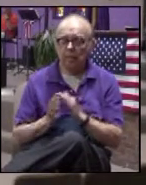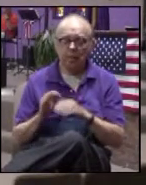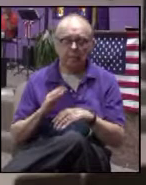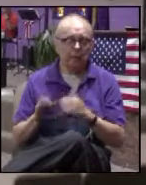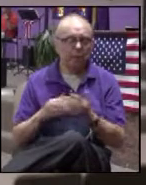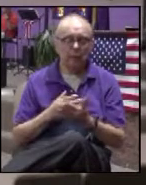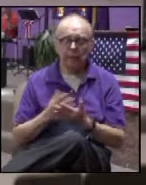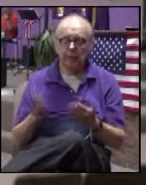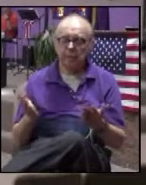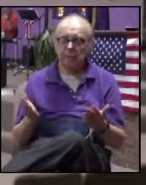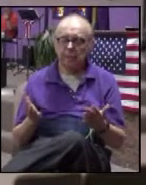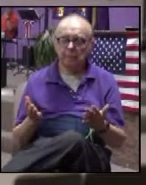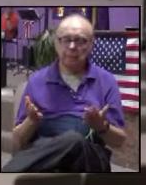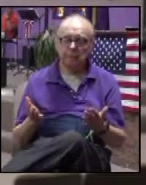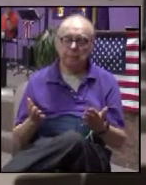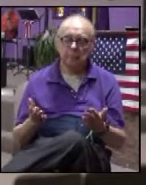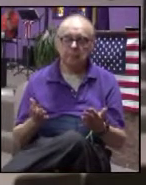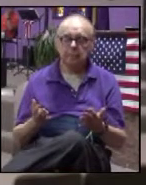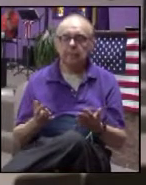else.